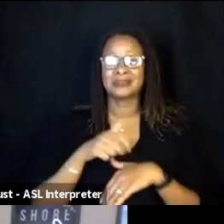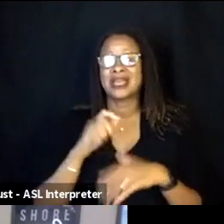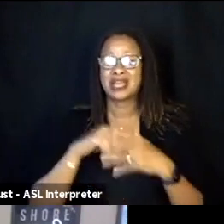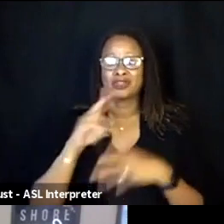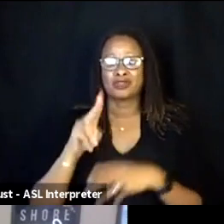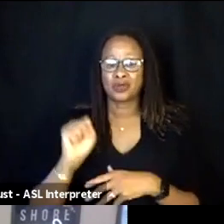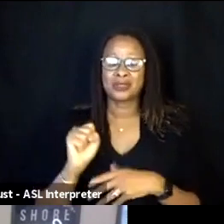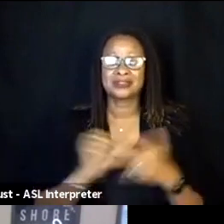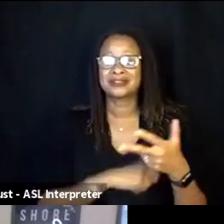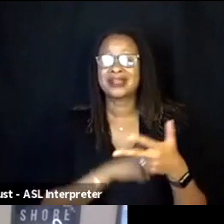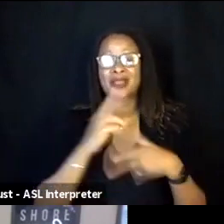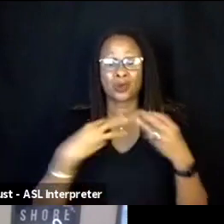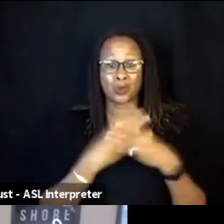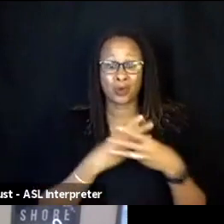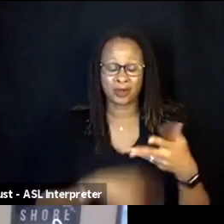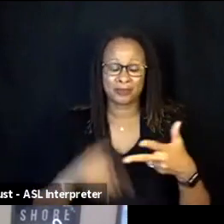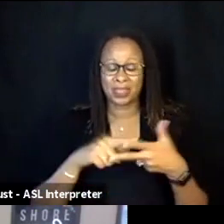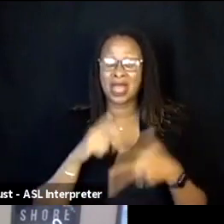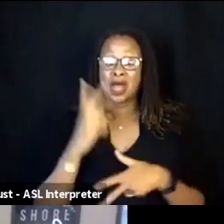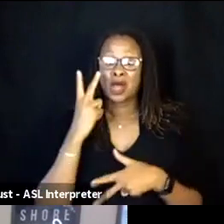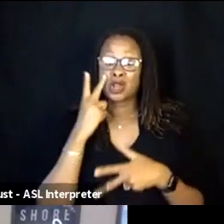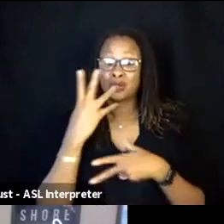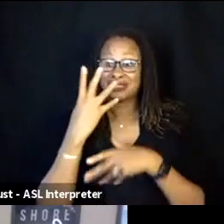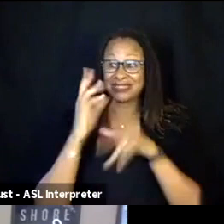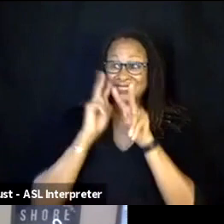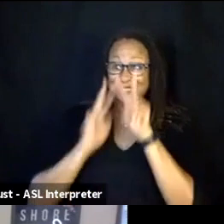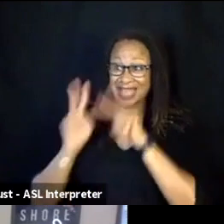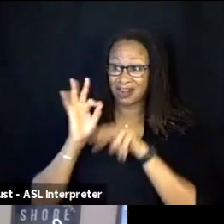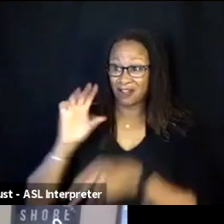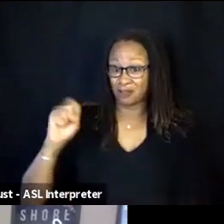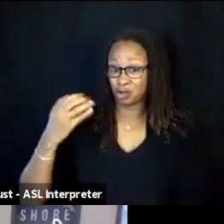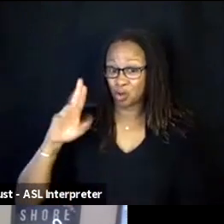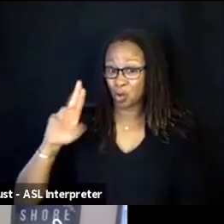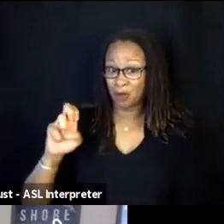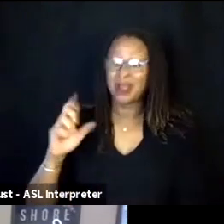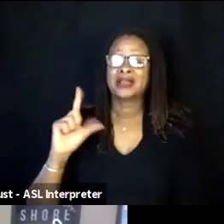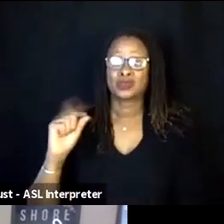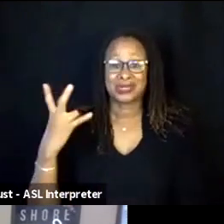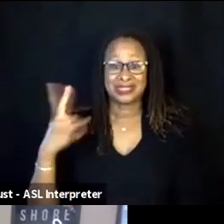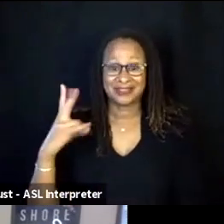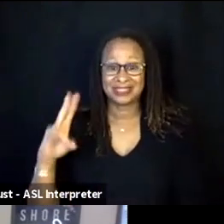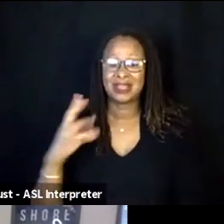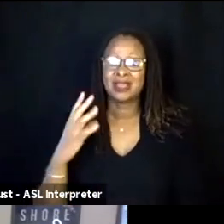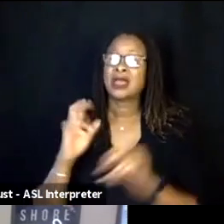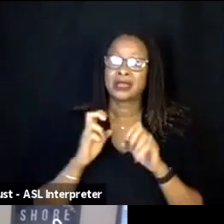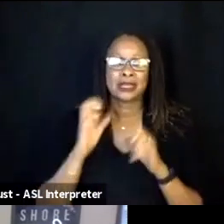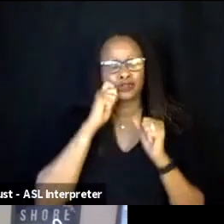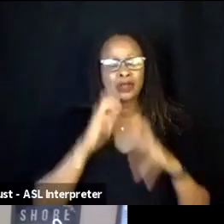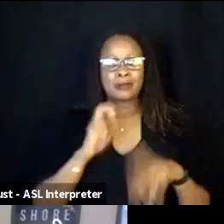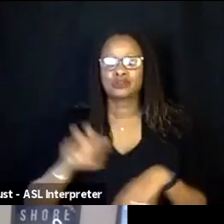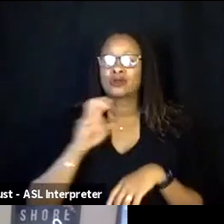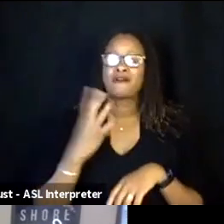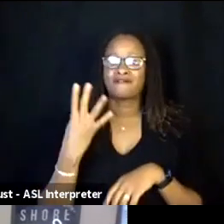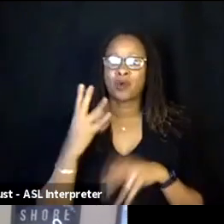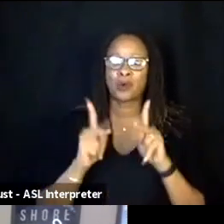second documentary, Losing Sight of Shore, came out in 2017, and it follows an incredible journey of 4 women who rowed across the